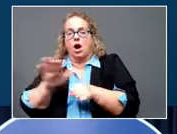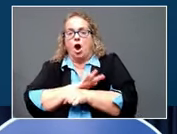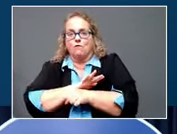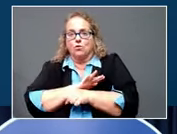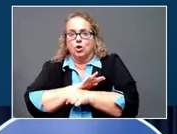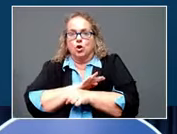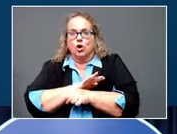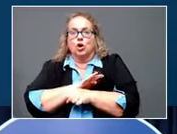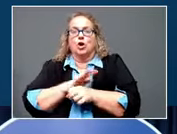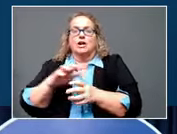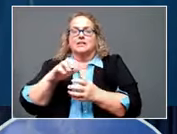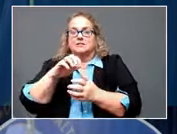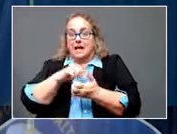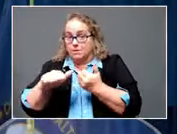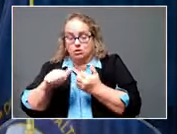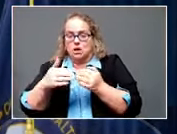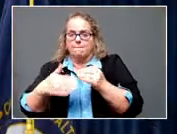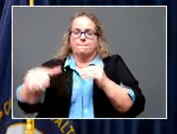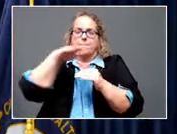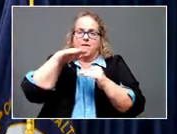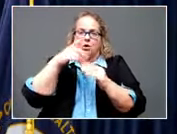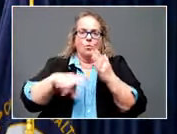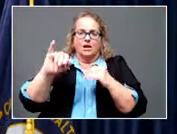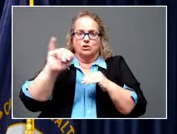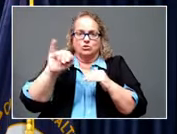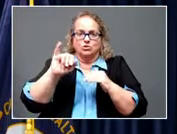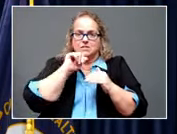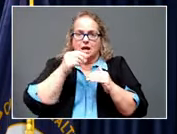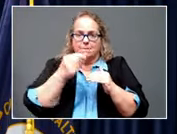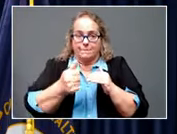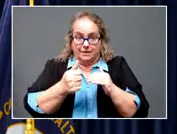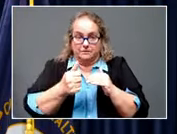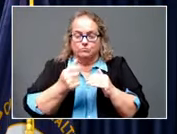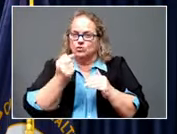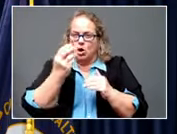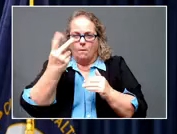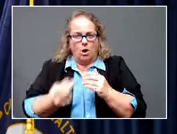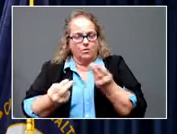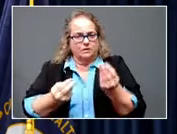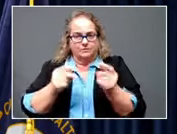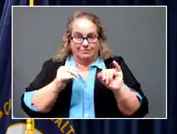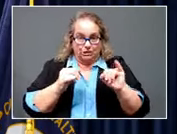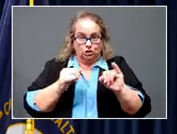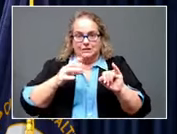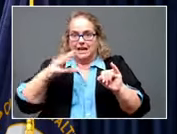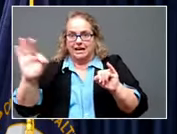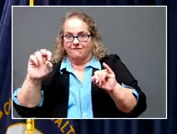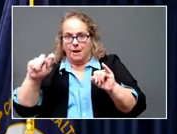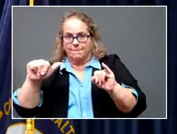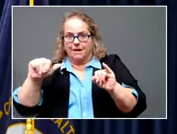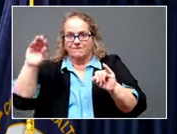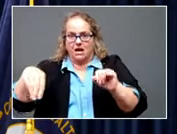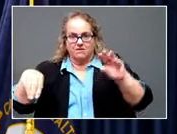both claims. Debris removal remains a key priority, and it is really starting to